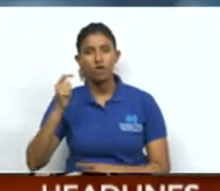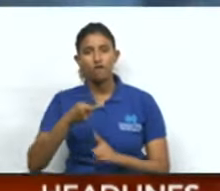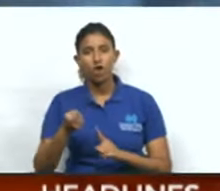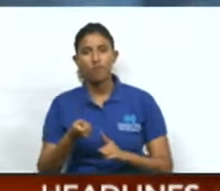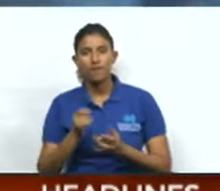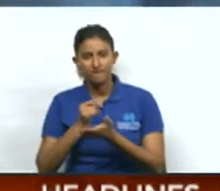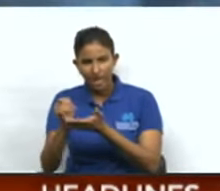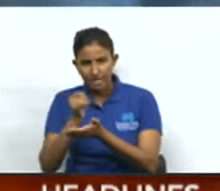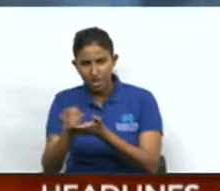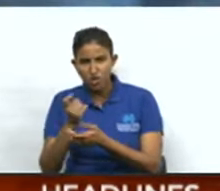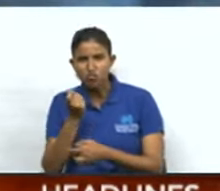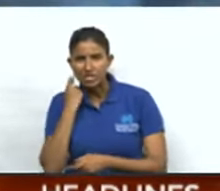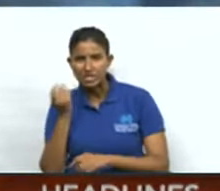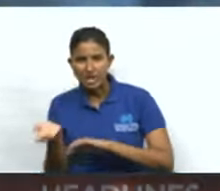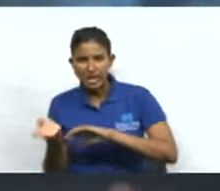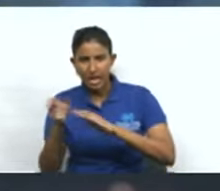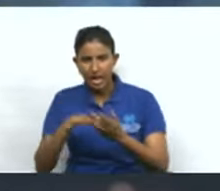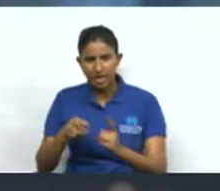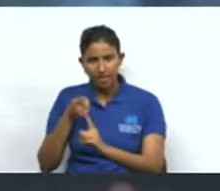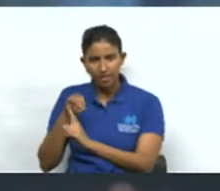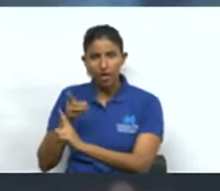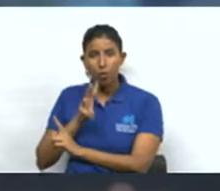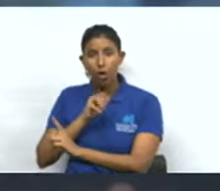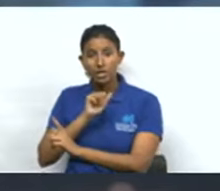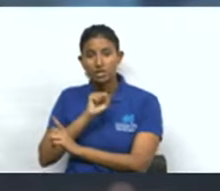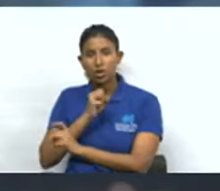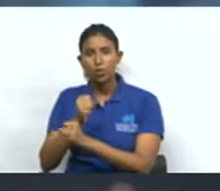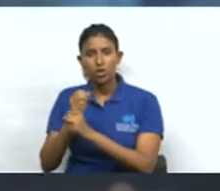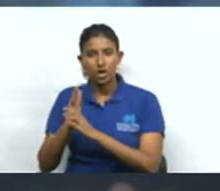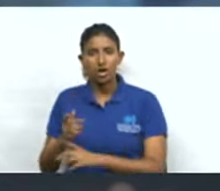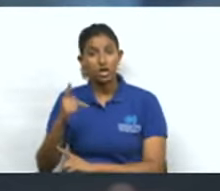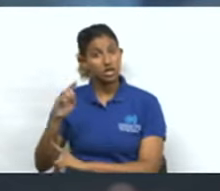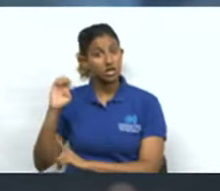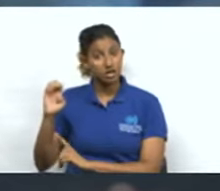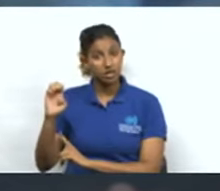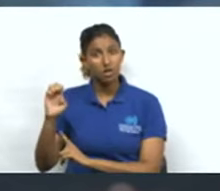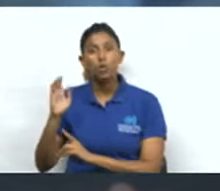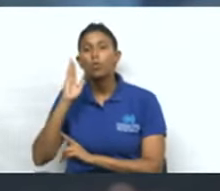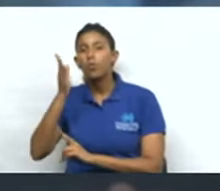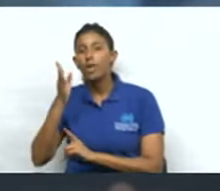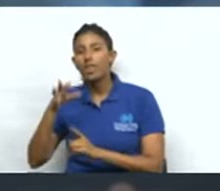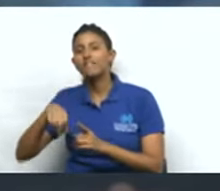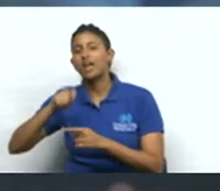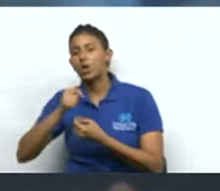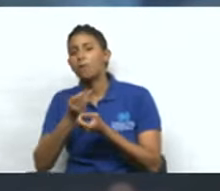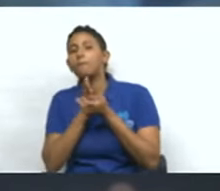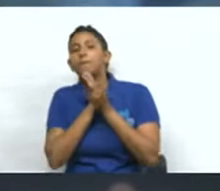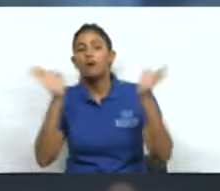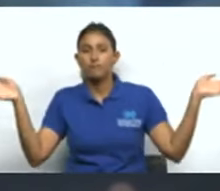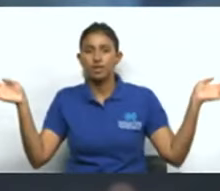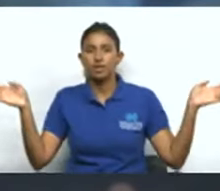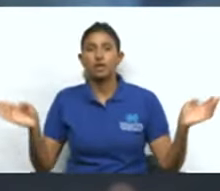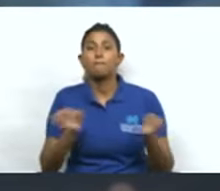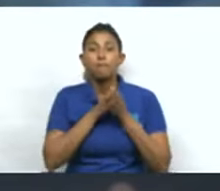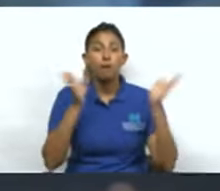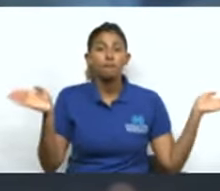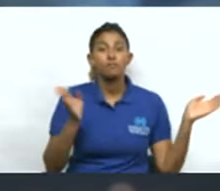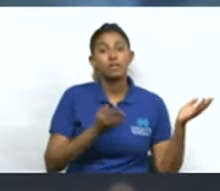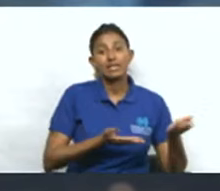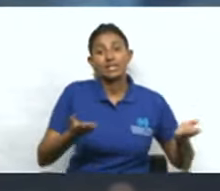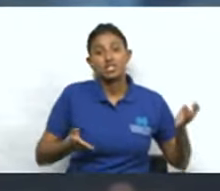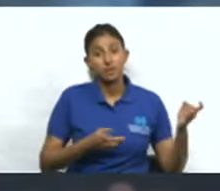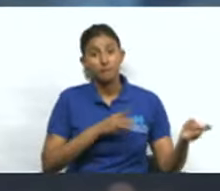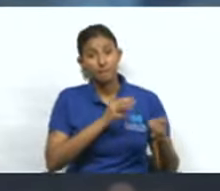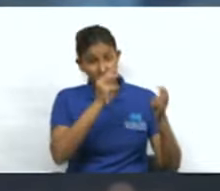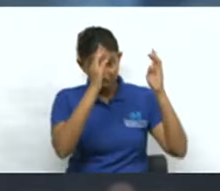the recent deaths of WASA worker Kun Etienne will be made public. Public Utilities Minister Marvin Gonzalez made this announcement